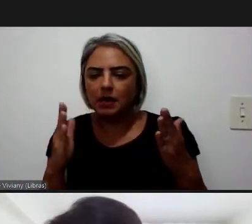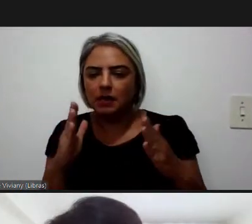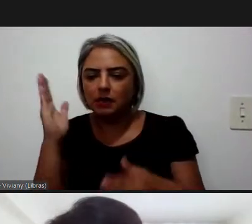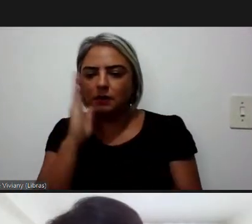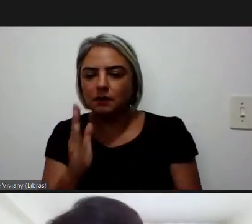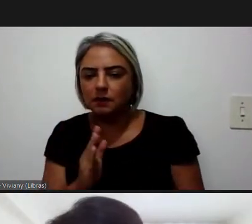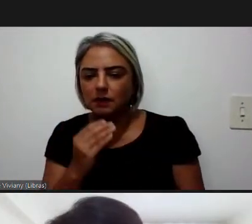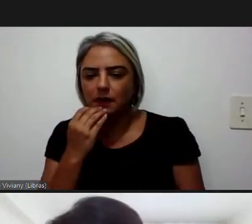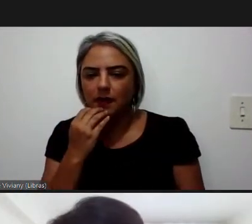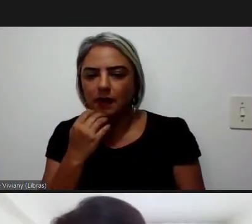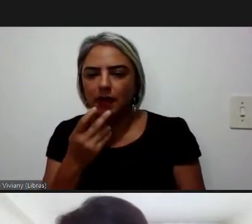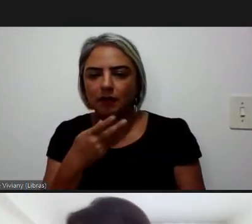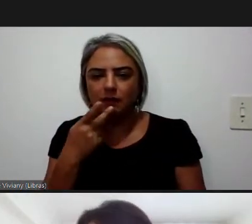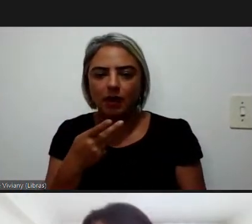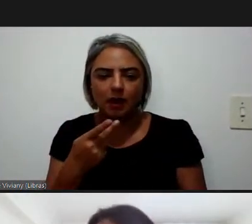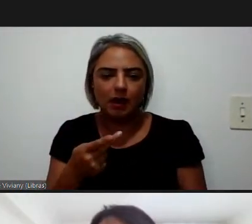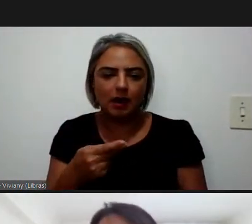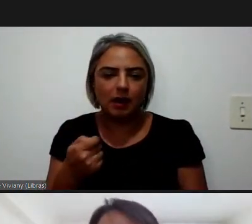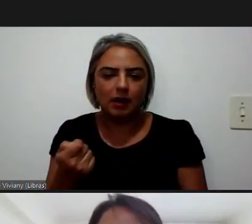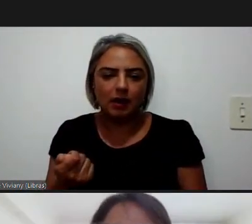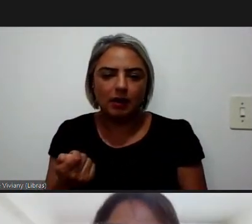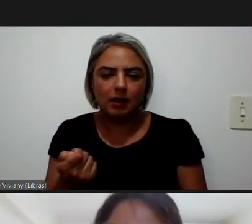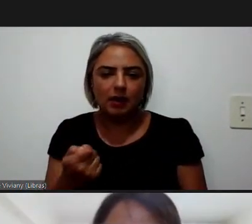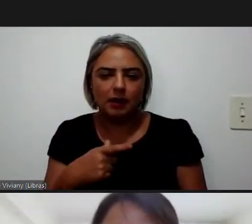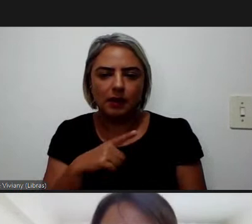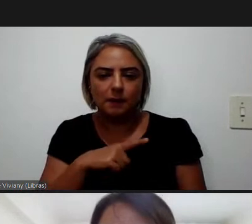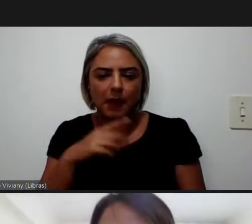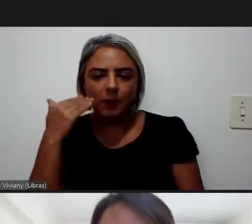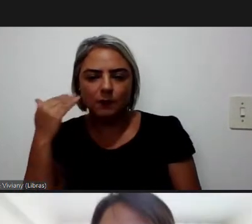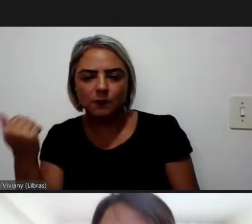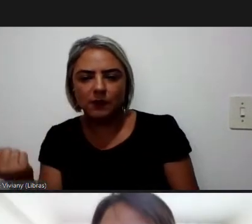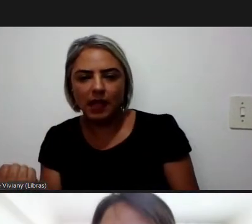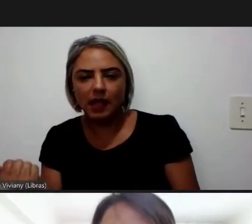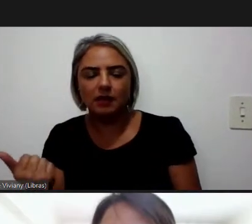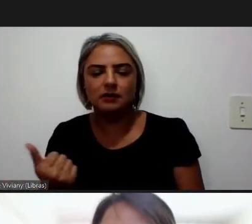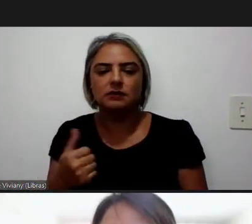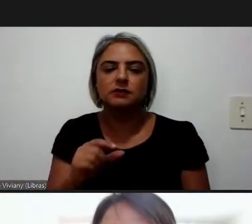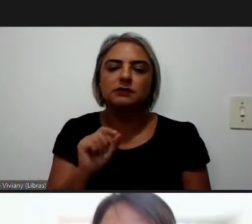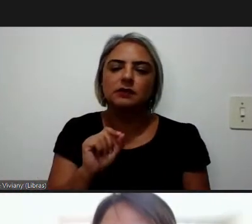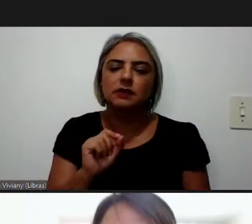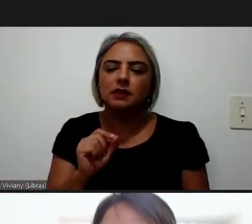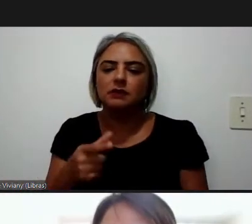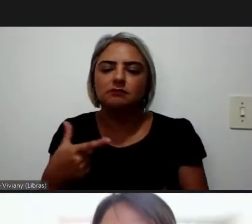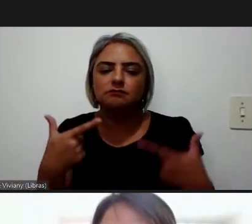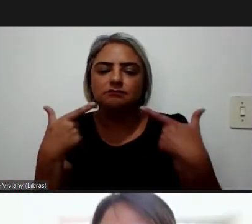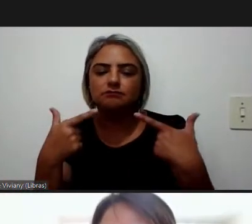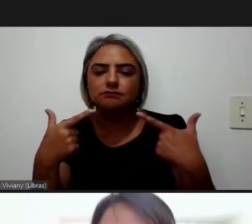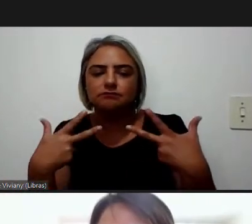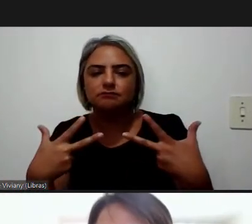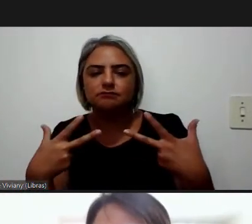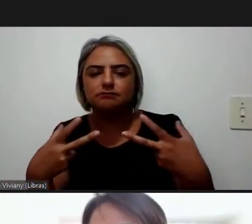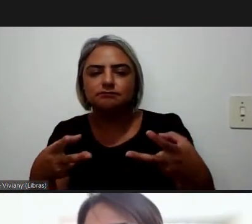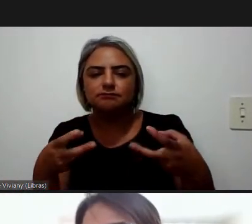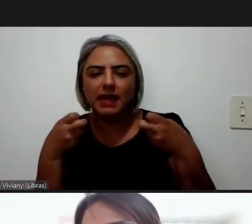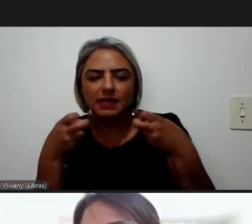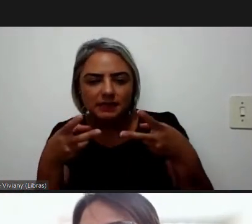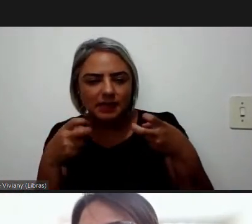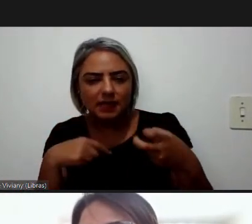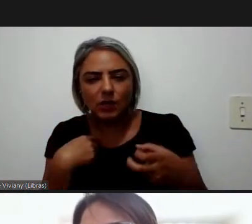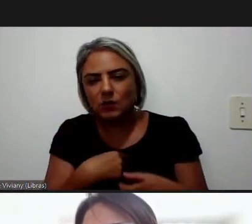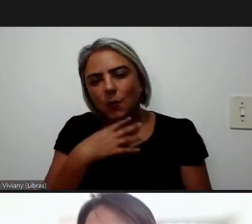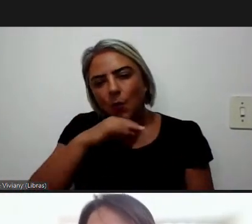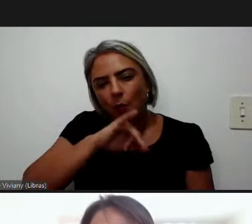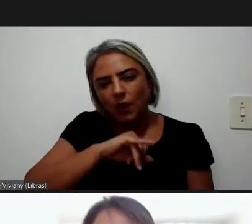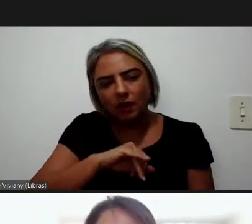congratulates Brazil, sometimes we speak about ourselves, but when we go abroad, we see that we're not